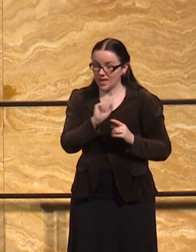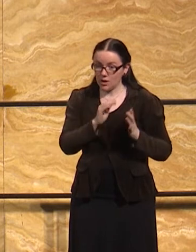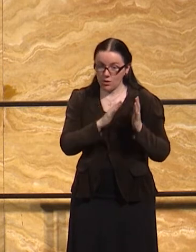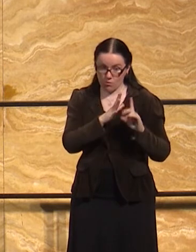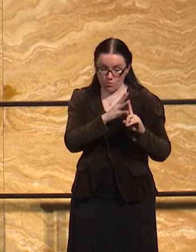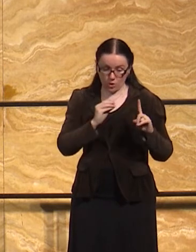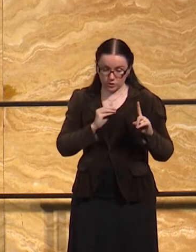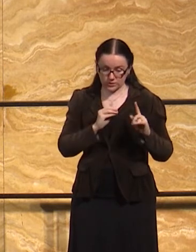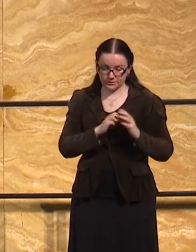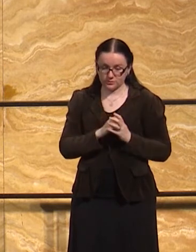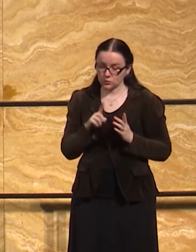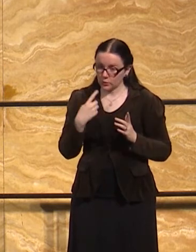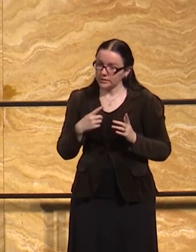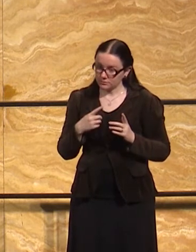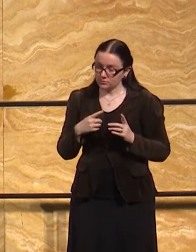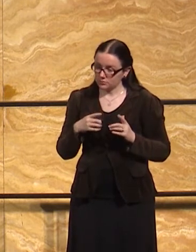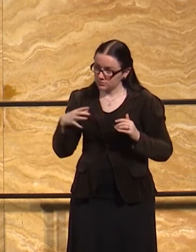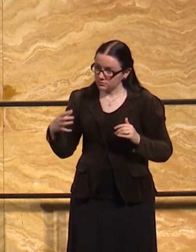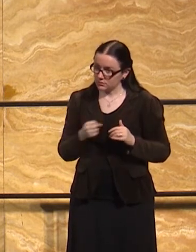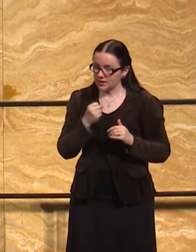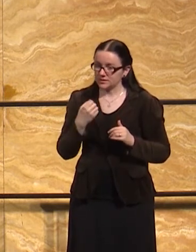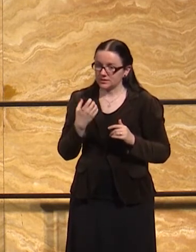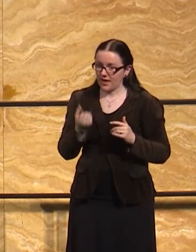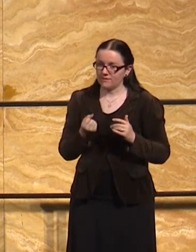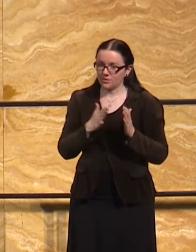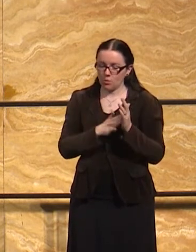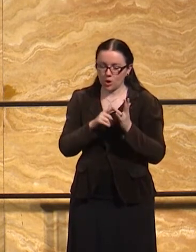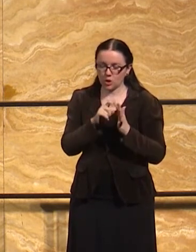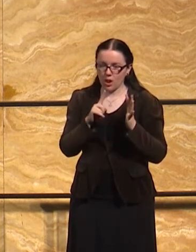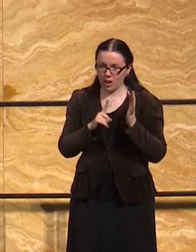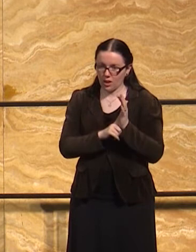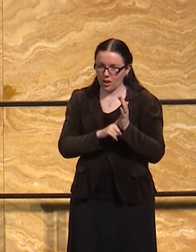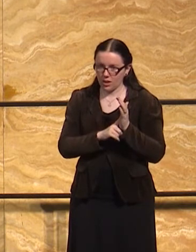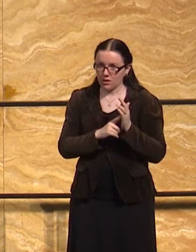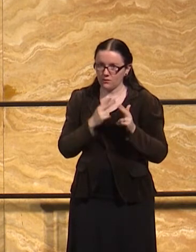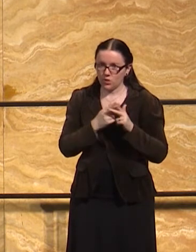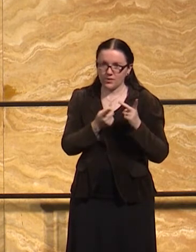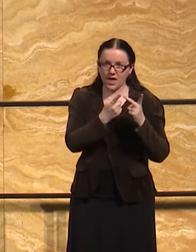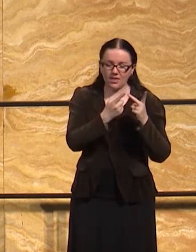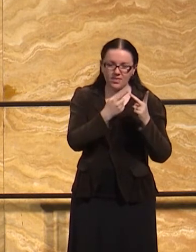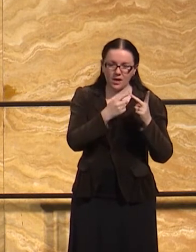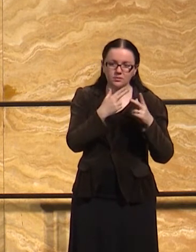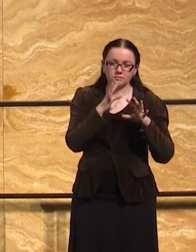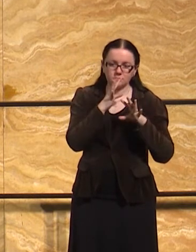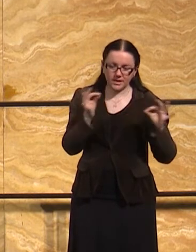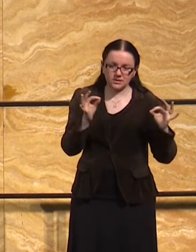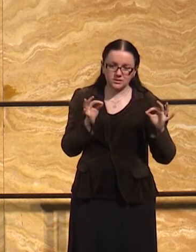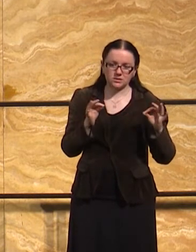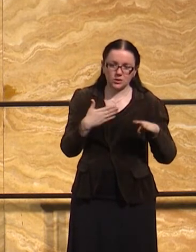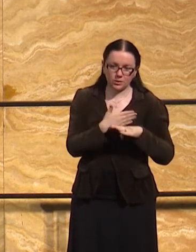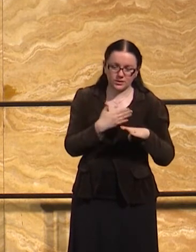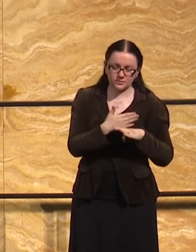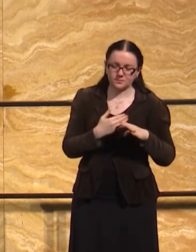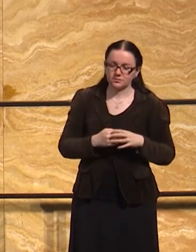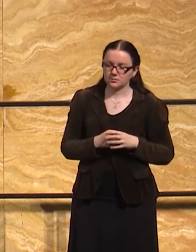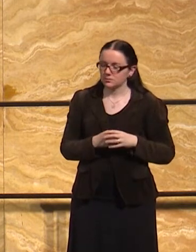we insisted on a particular model that we use for every other peace operation. Scholars will